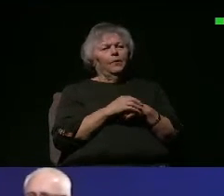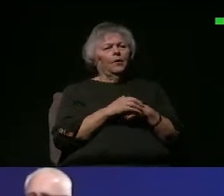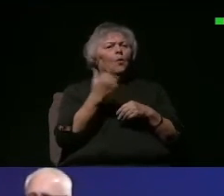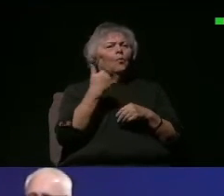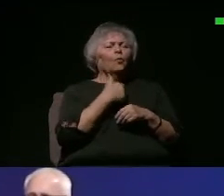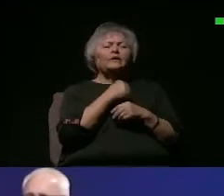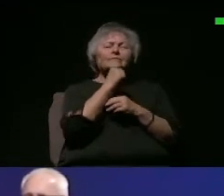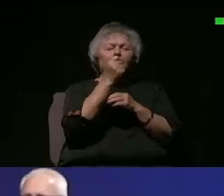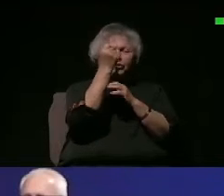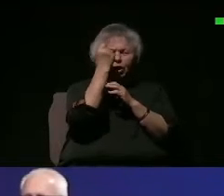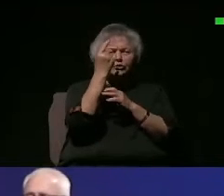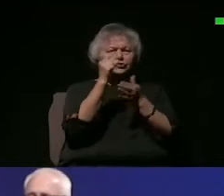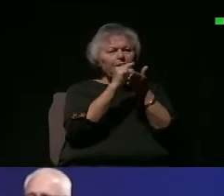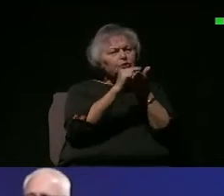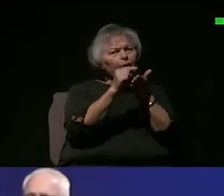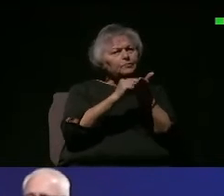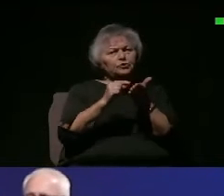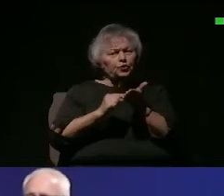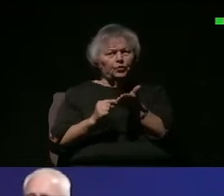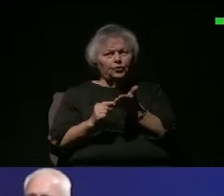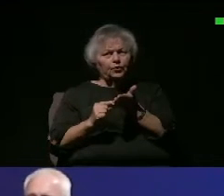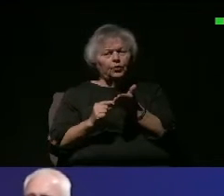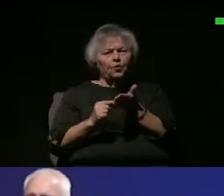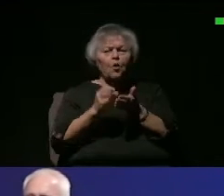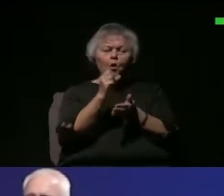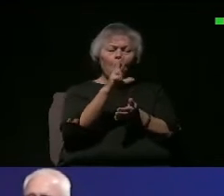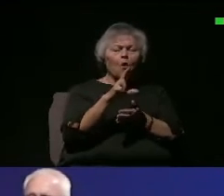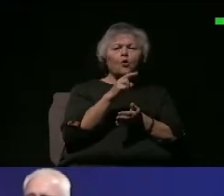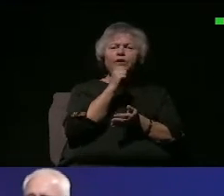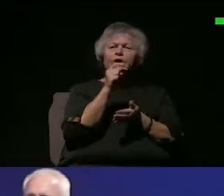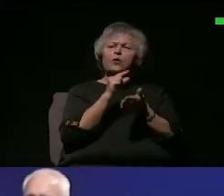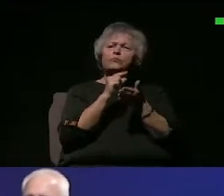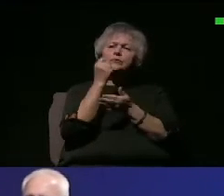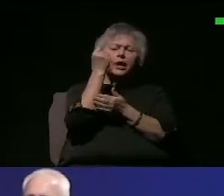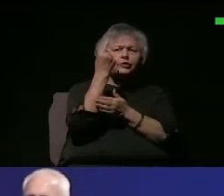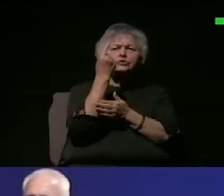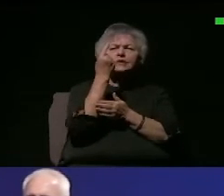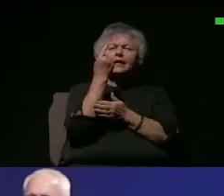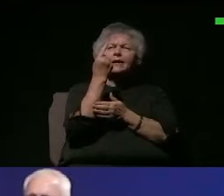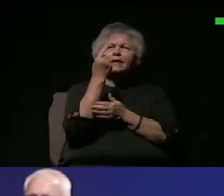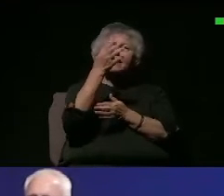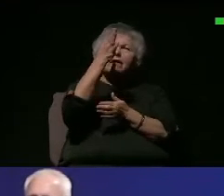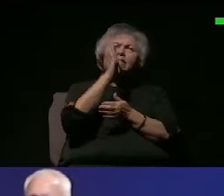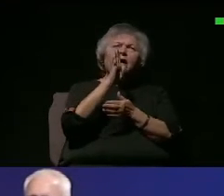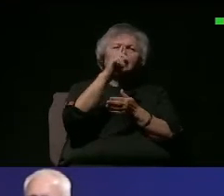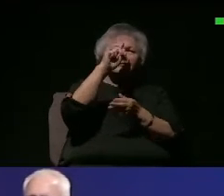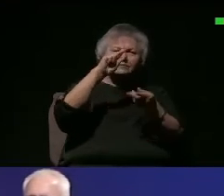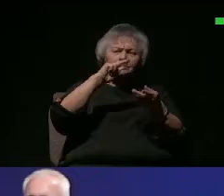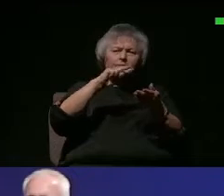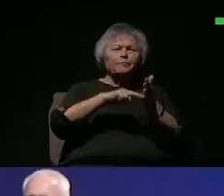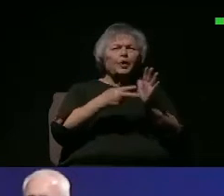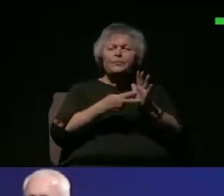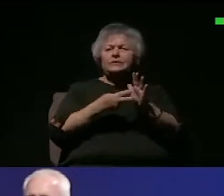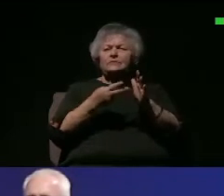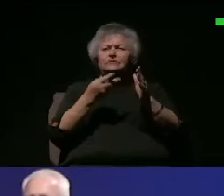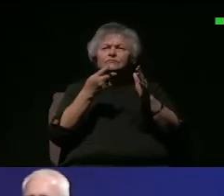we don't understand Scripture or we don't understand God's complete purpose in what He allows or what He does.